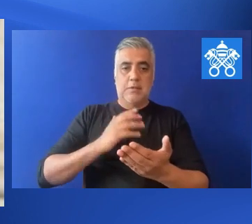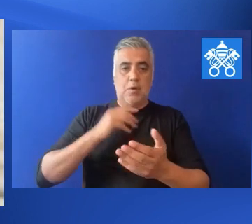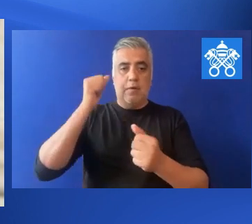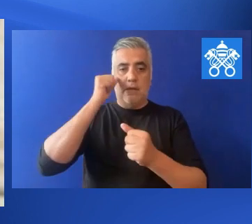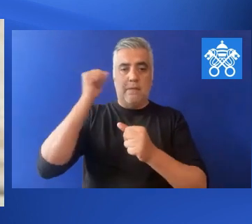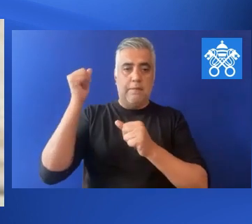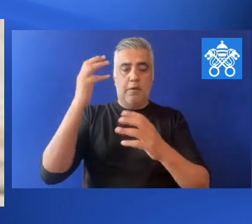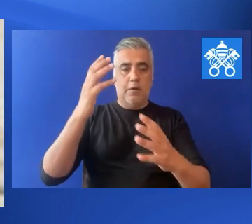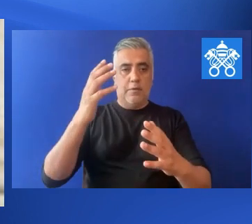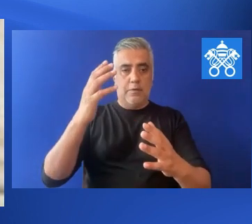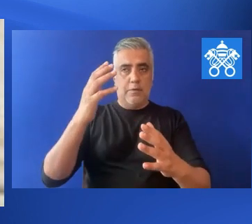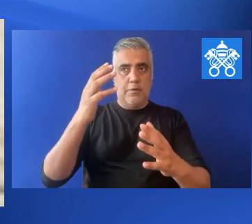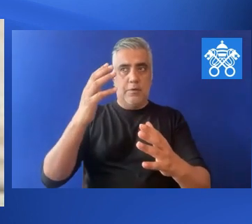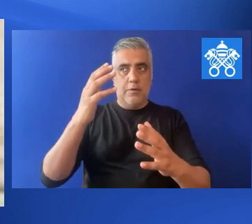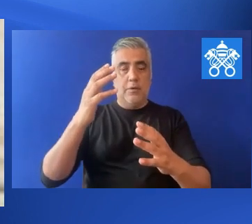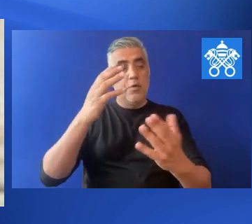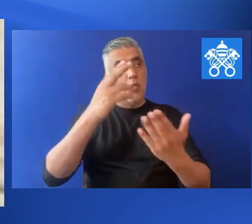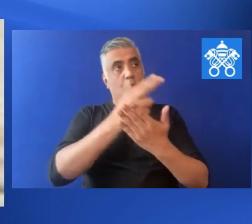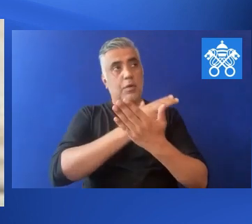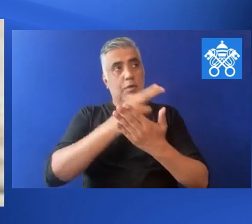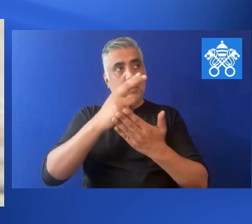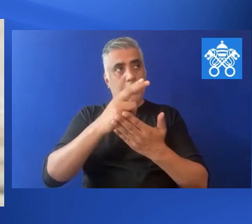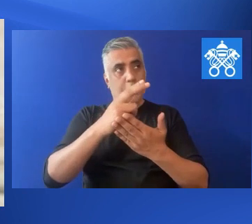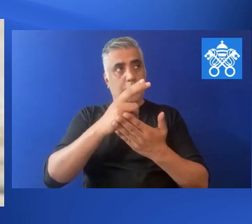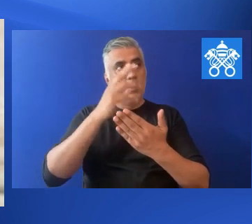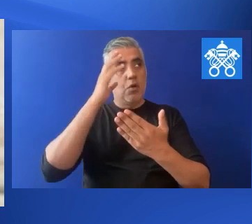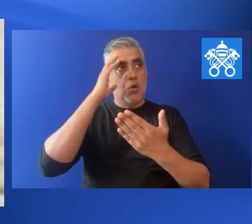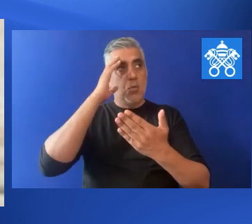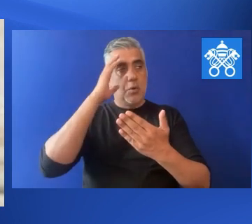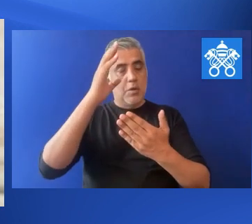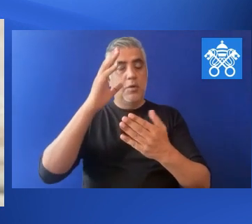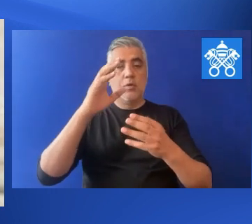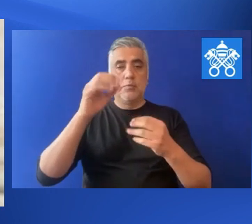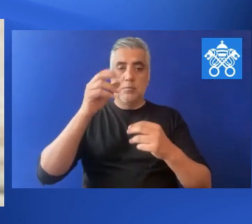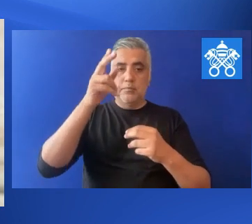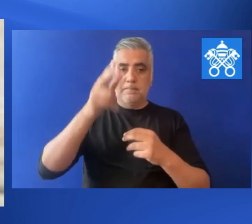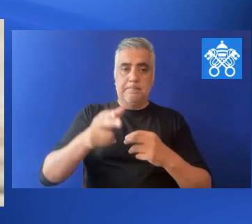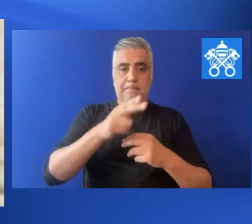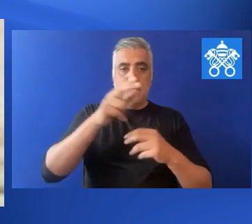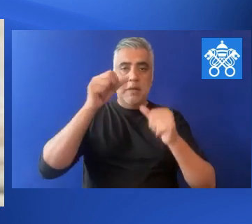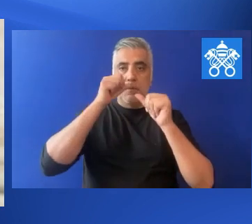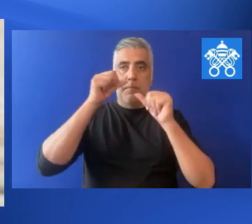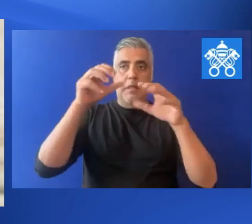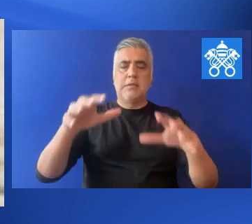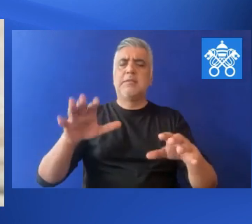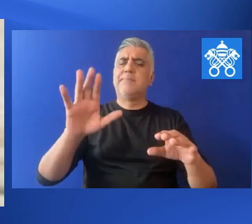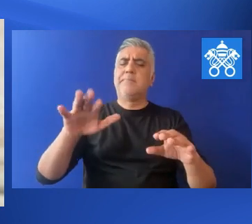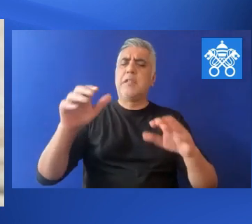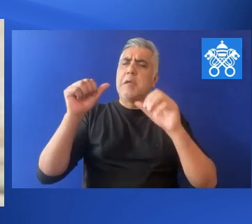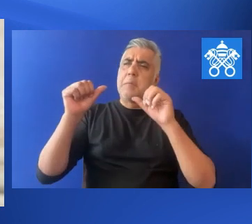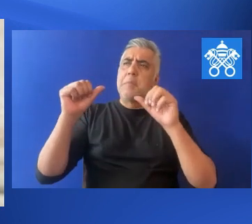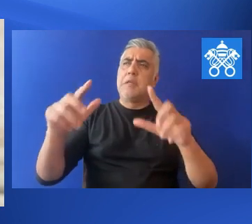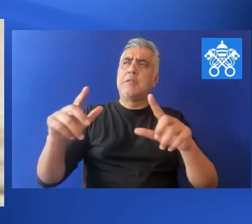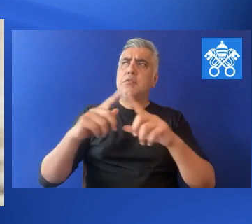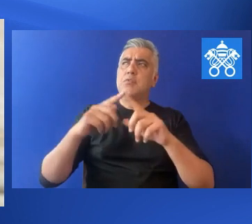At the end of the audience, we will sing together the Our Father in Latin. His Holiness will then impart